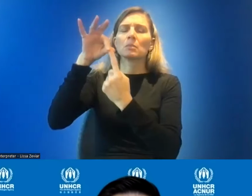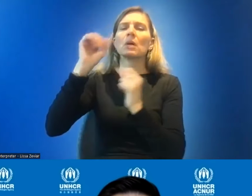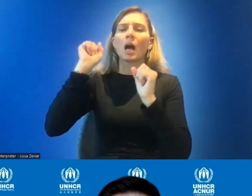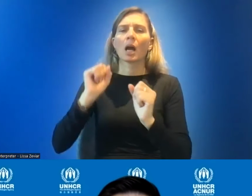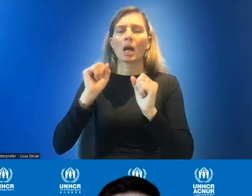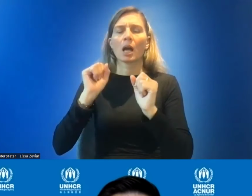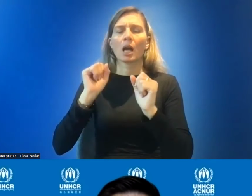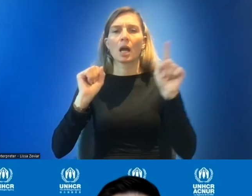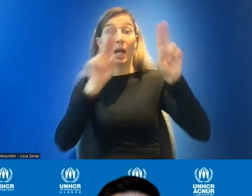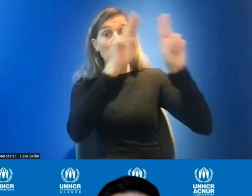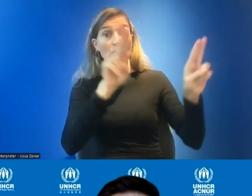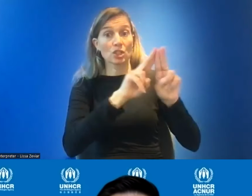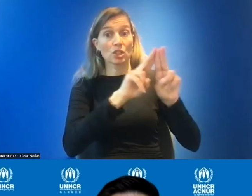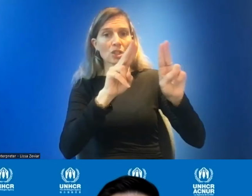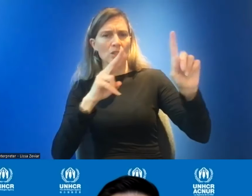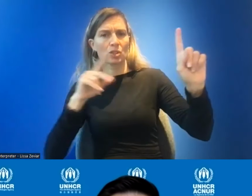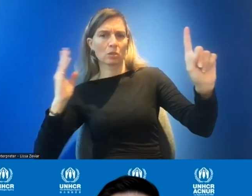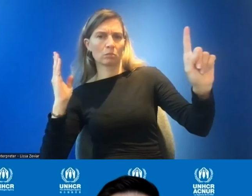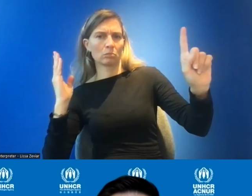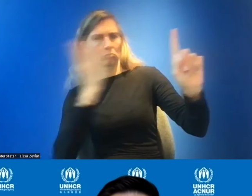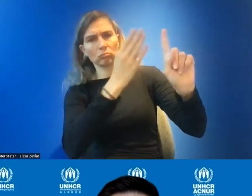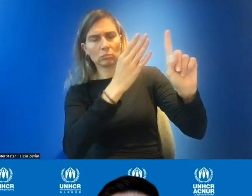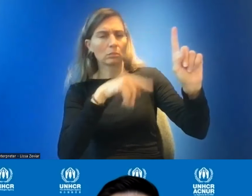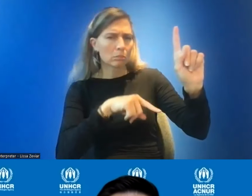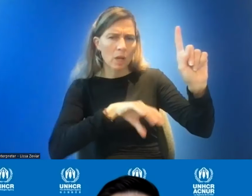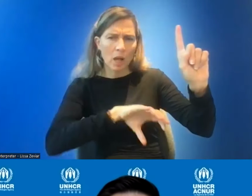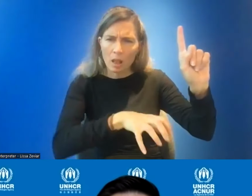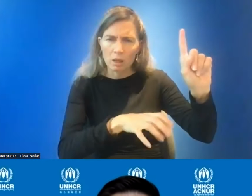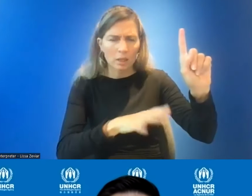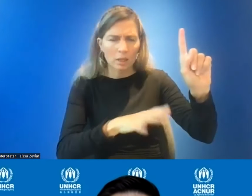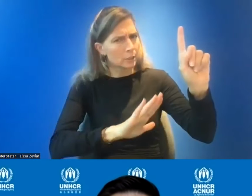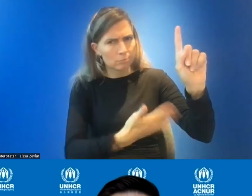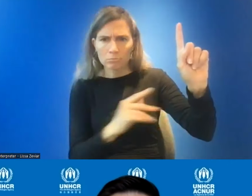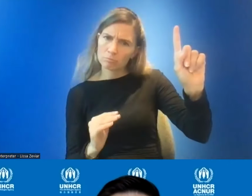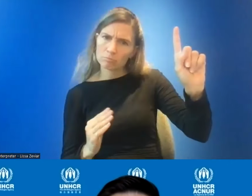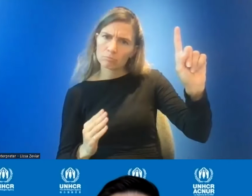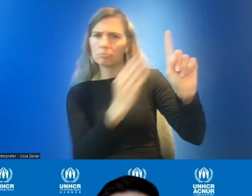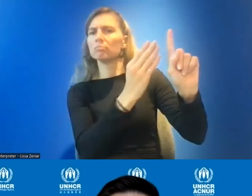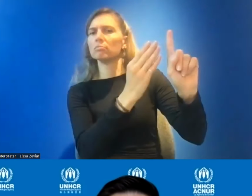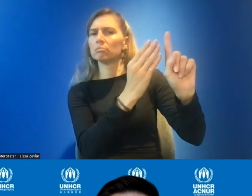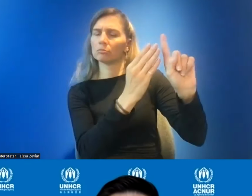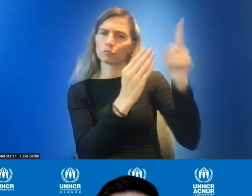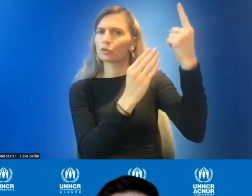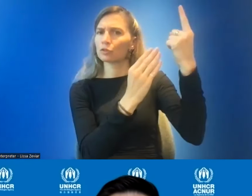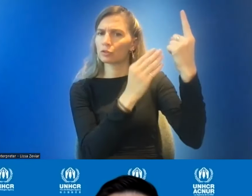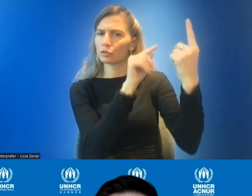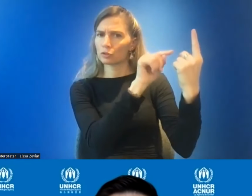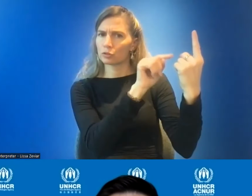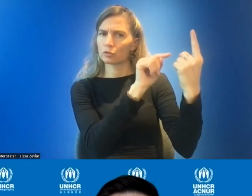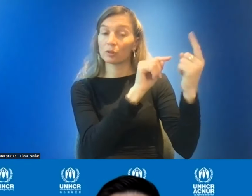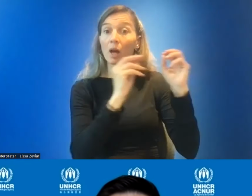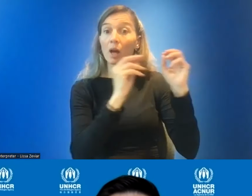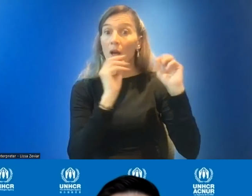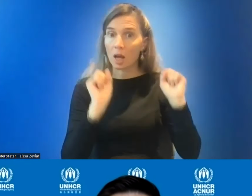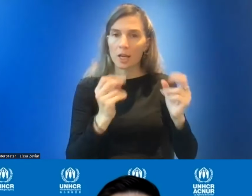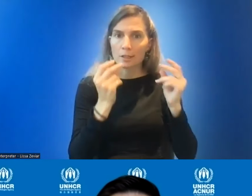arena, to the committees, and have a more quick reaction by those